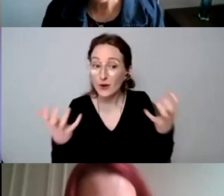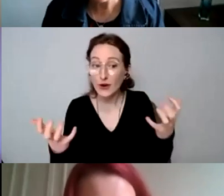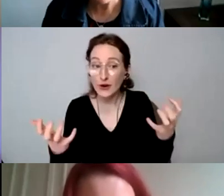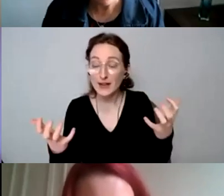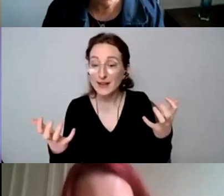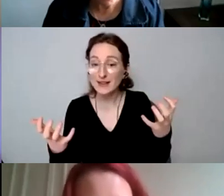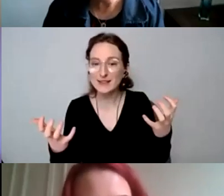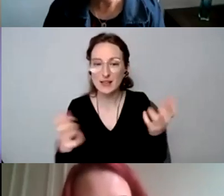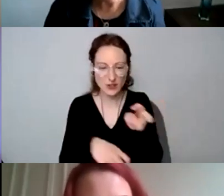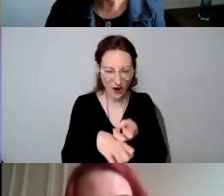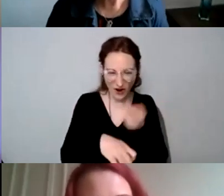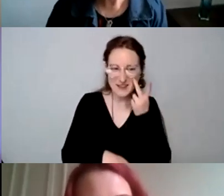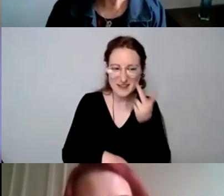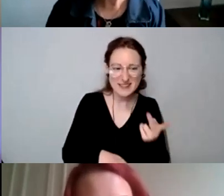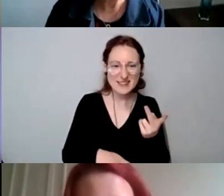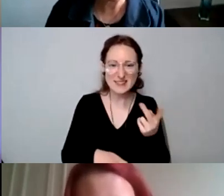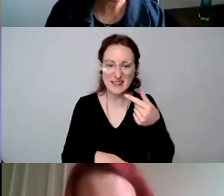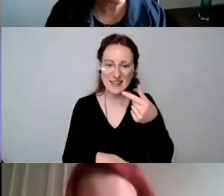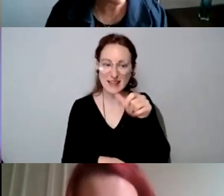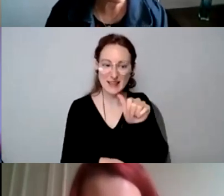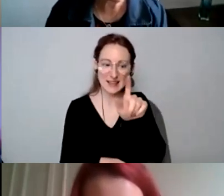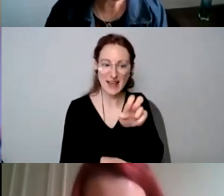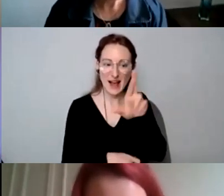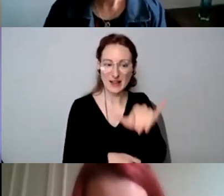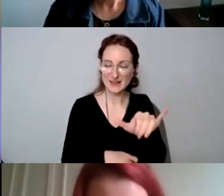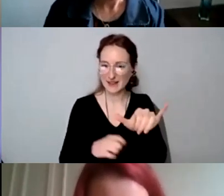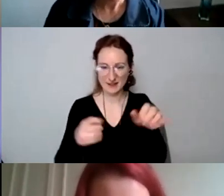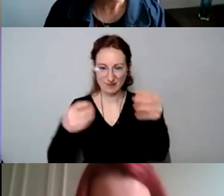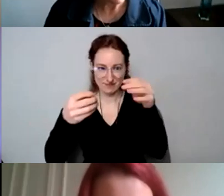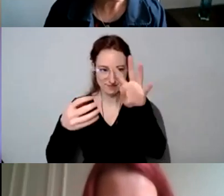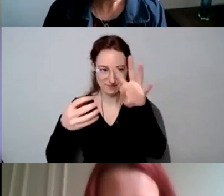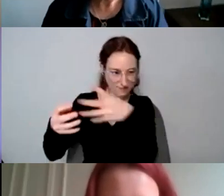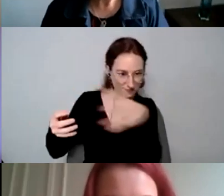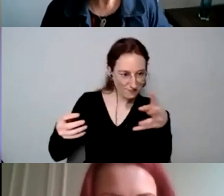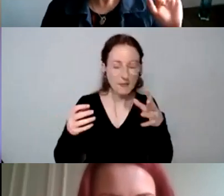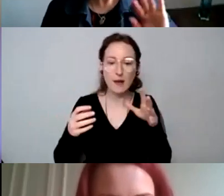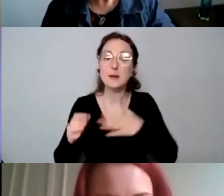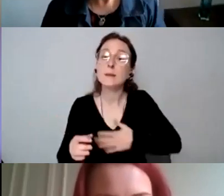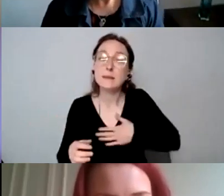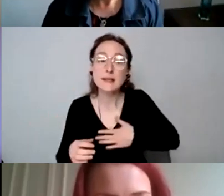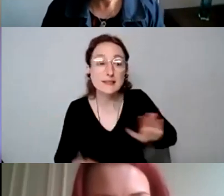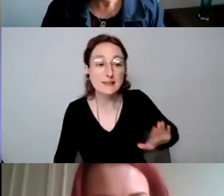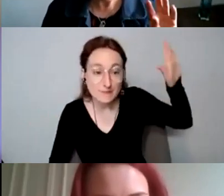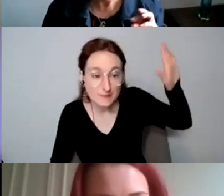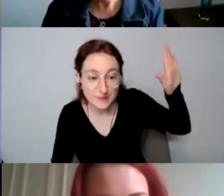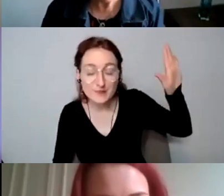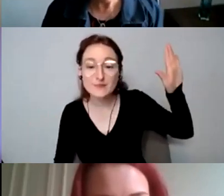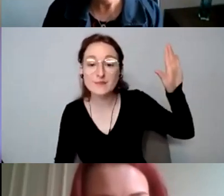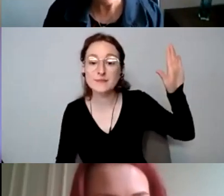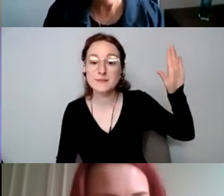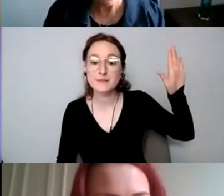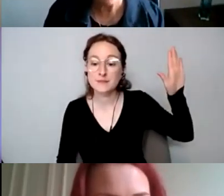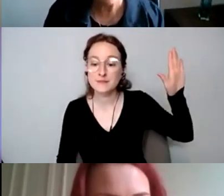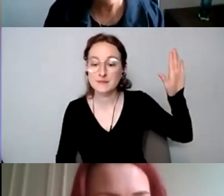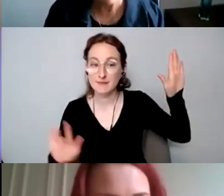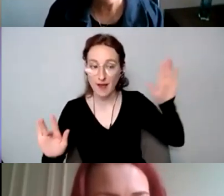see the gallery view, but I'll try. If you have a question, please raise your hand, either using the little raise